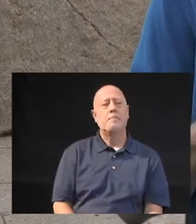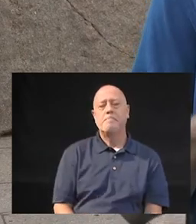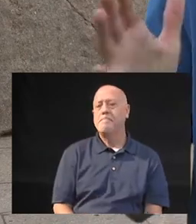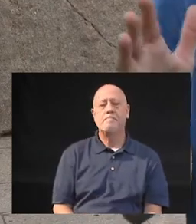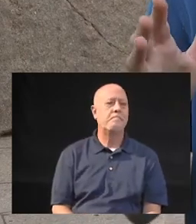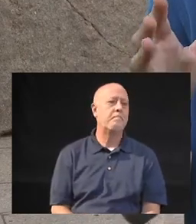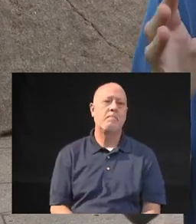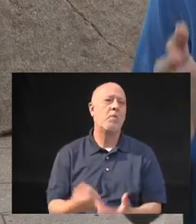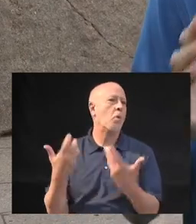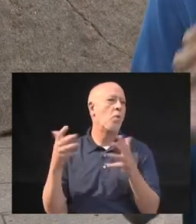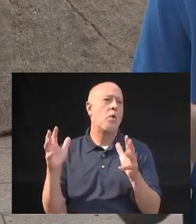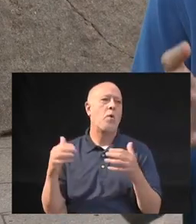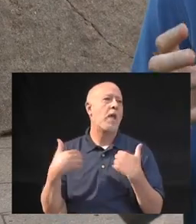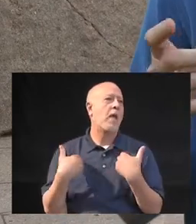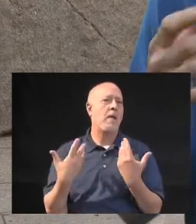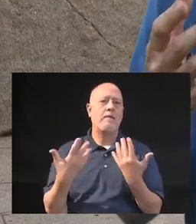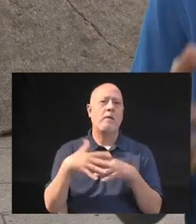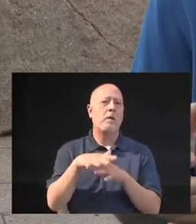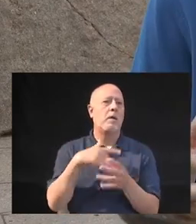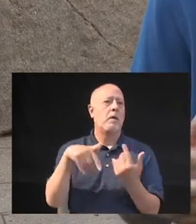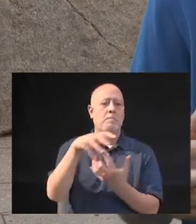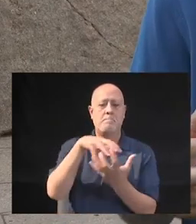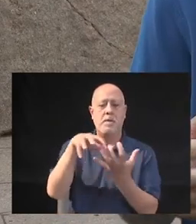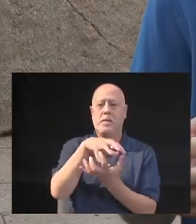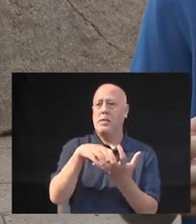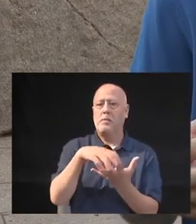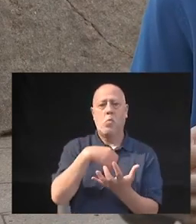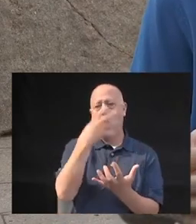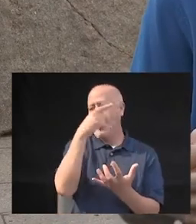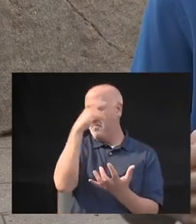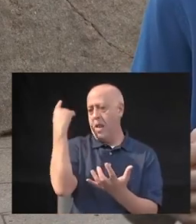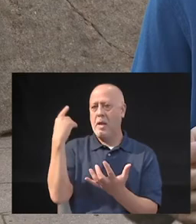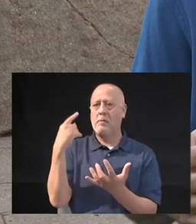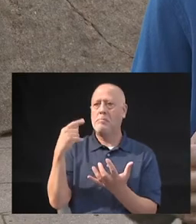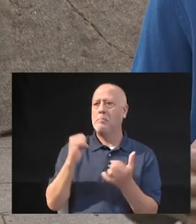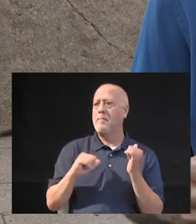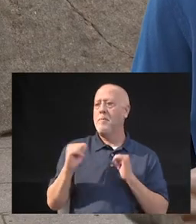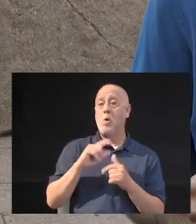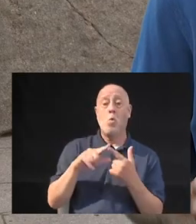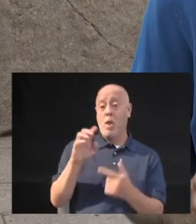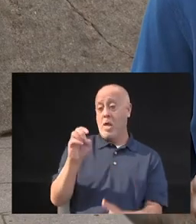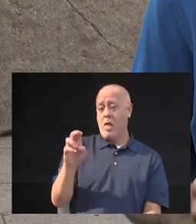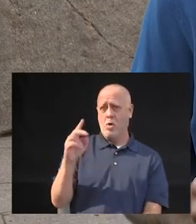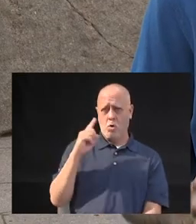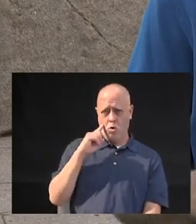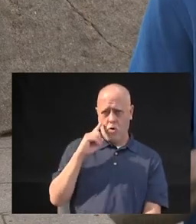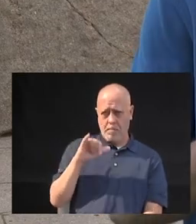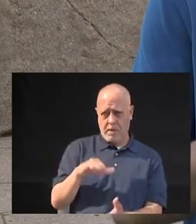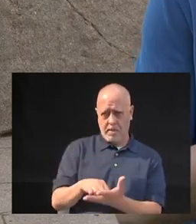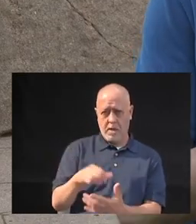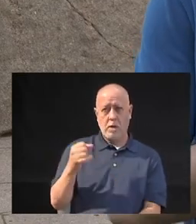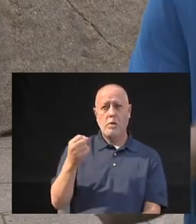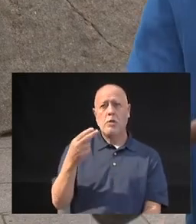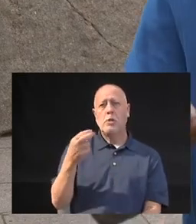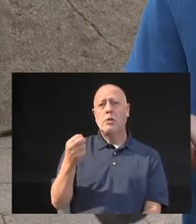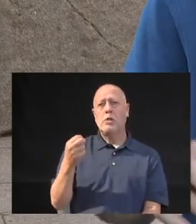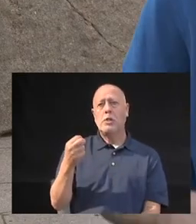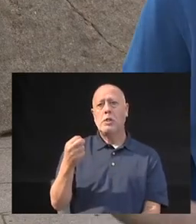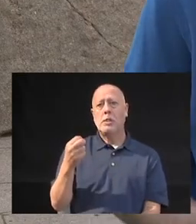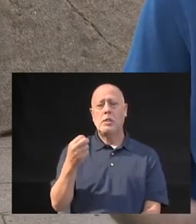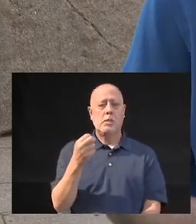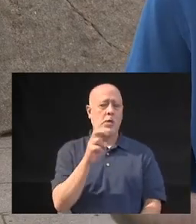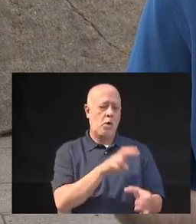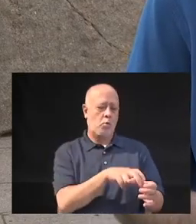want to have any sort of an integrated performance. When Eleanor Roosevelt heard about that, she rescinded